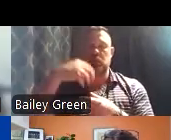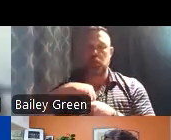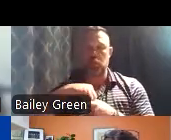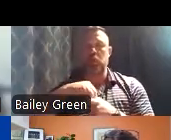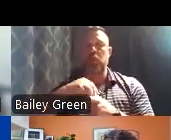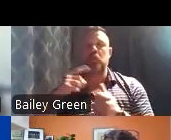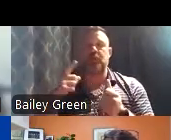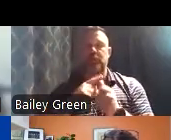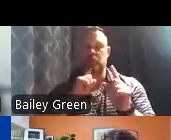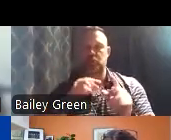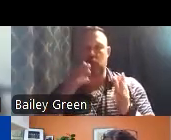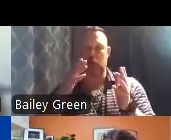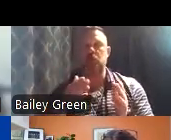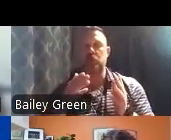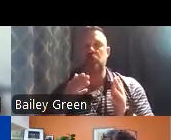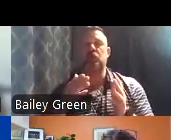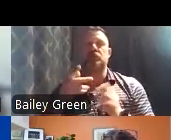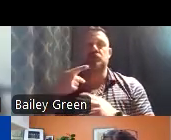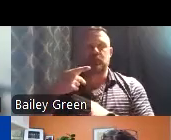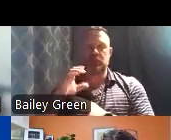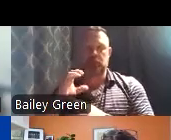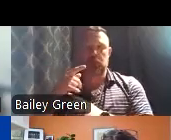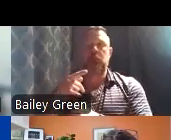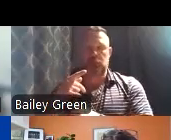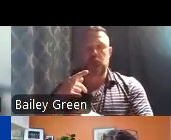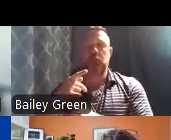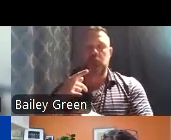first responders, a primary care physician,